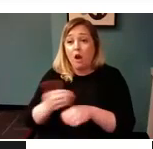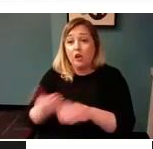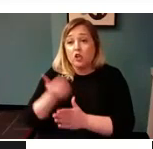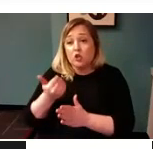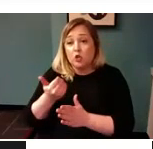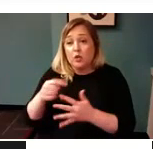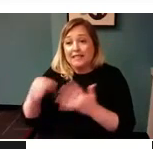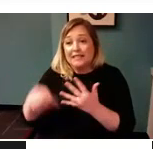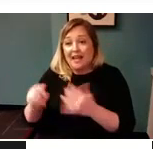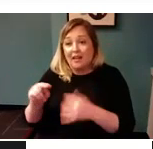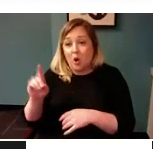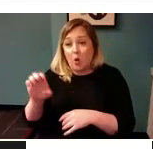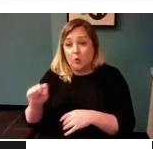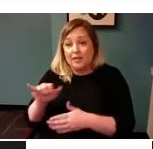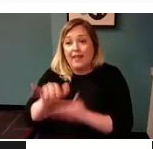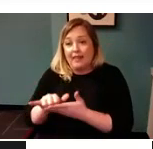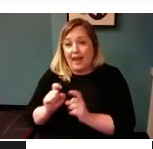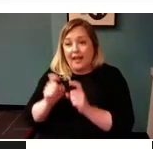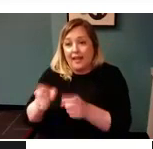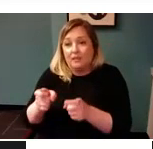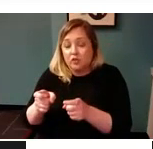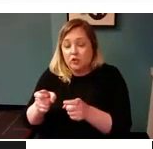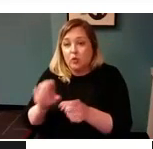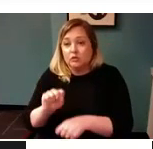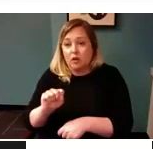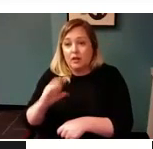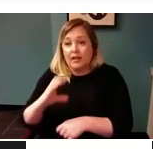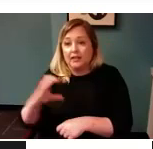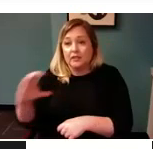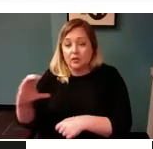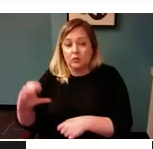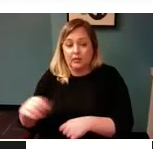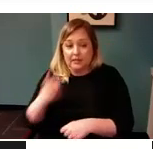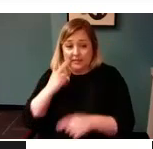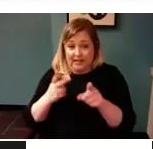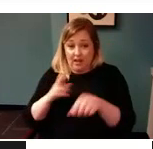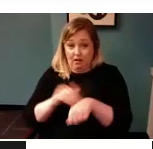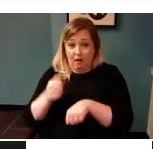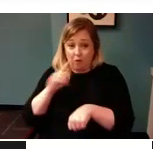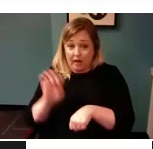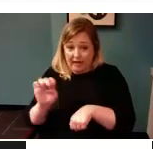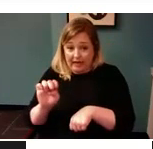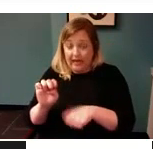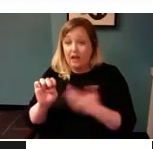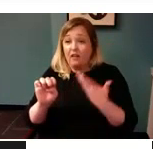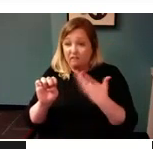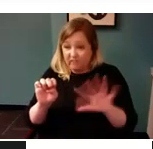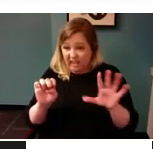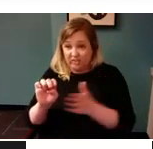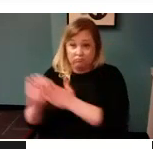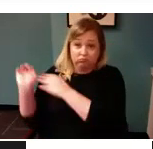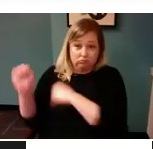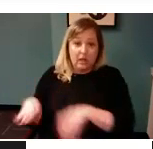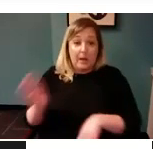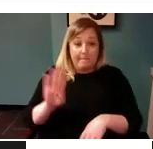1 and it is done. Then we call explore for B. Again, it's done. That's the second component. Then we call it for A, same